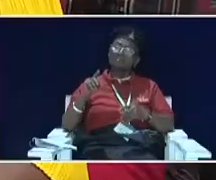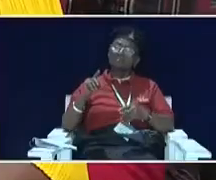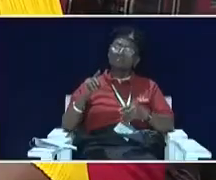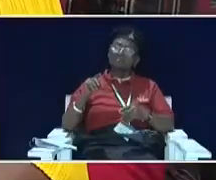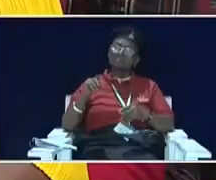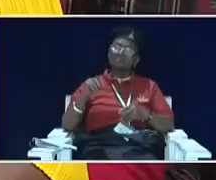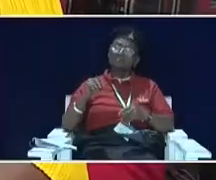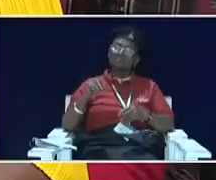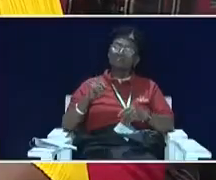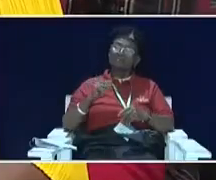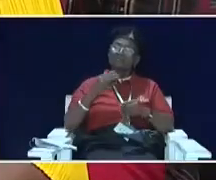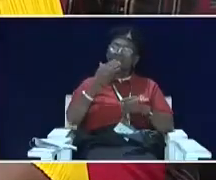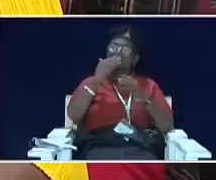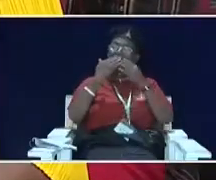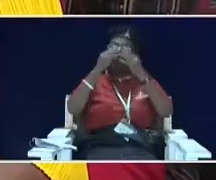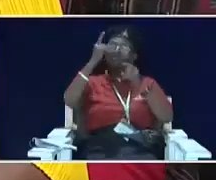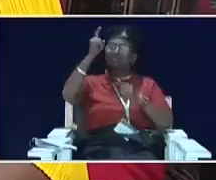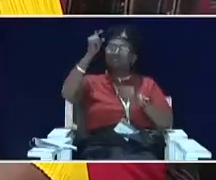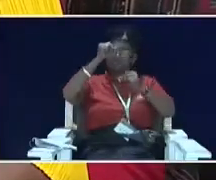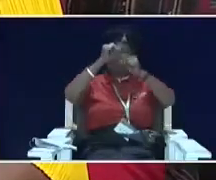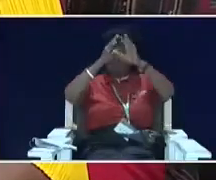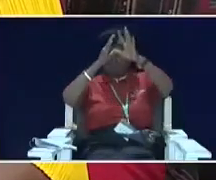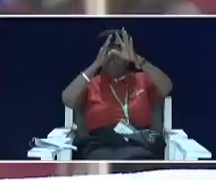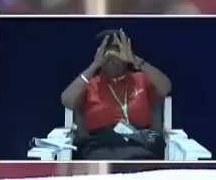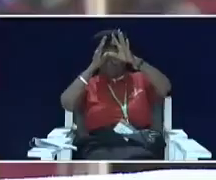Thank you, Father.